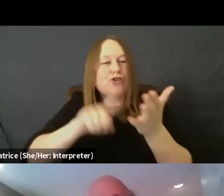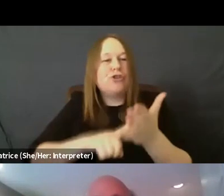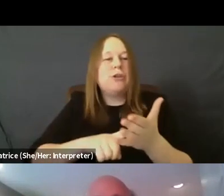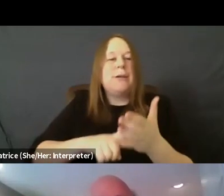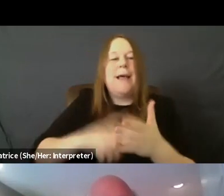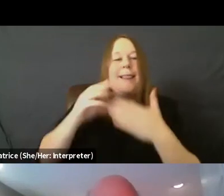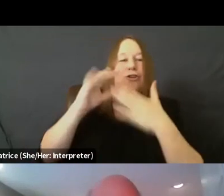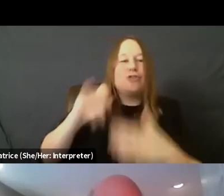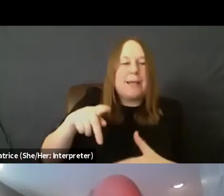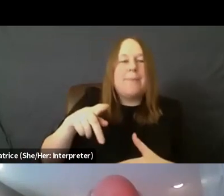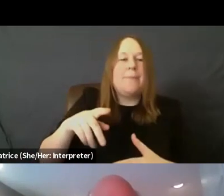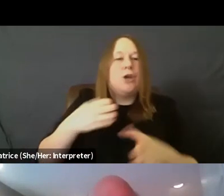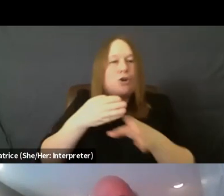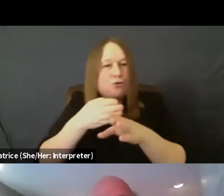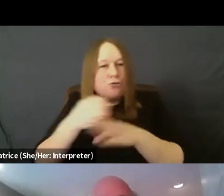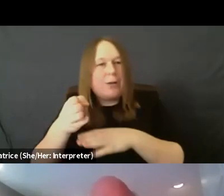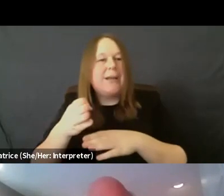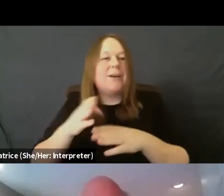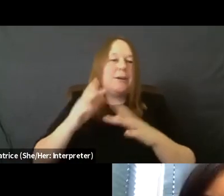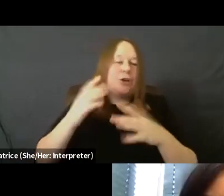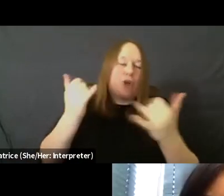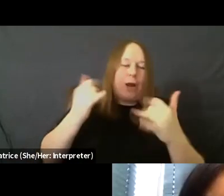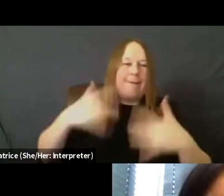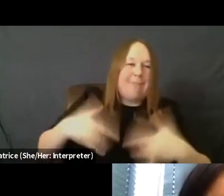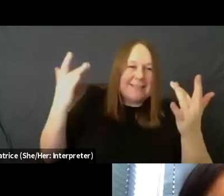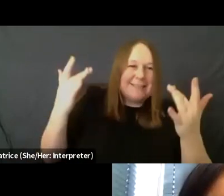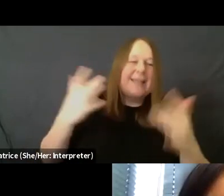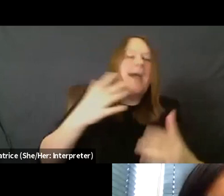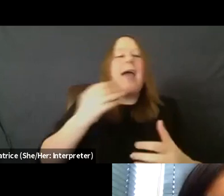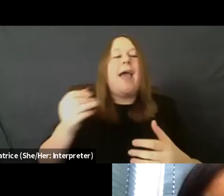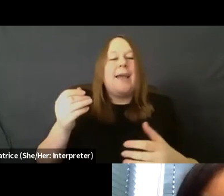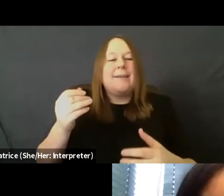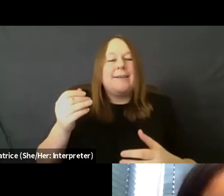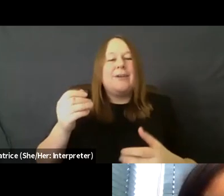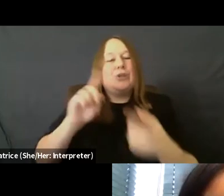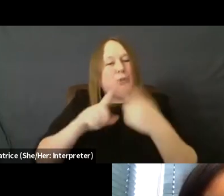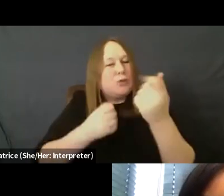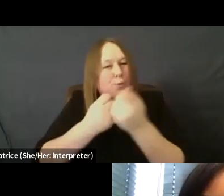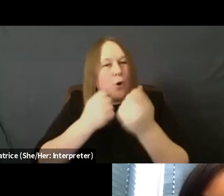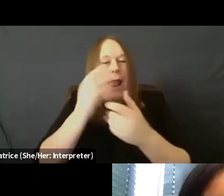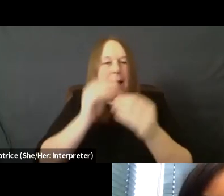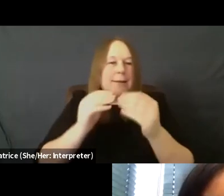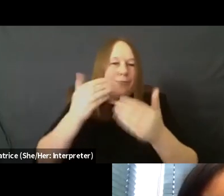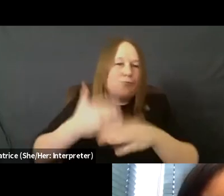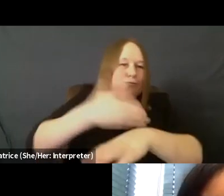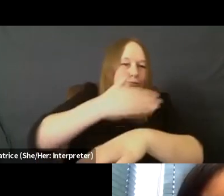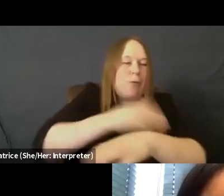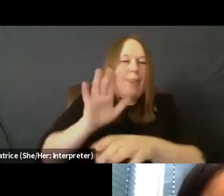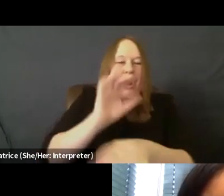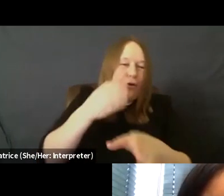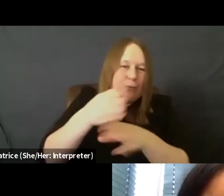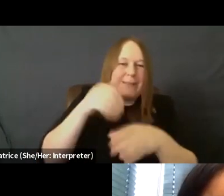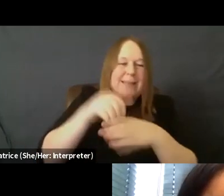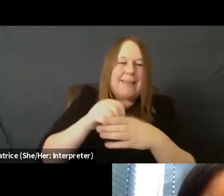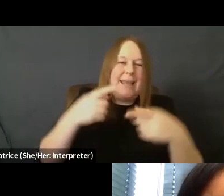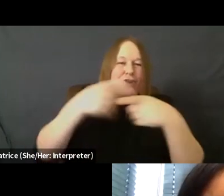scholarship, curriculum, and events to support and further careers at the intersection